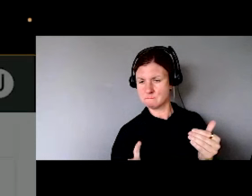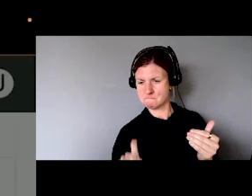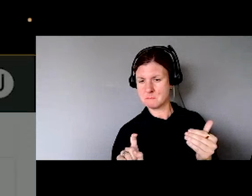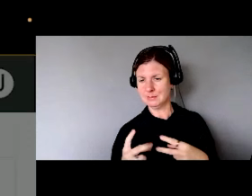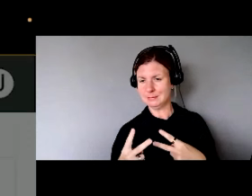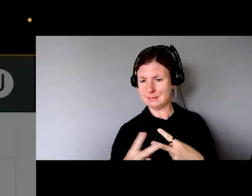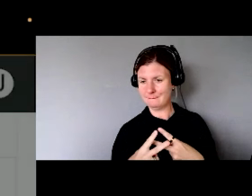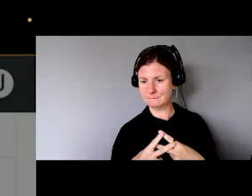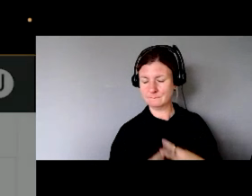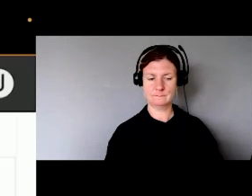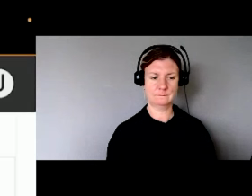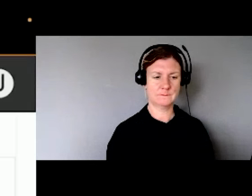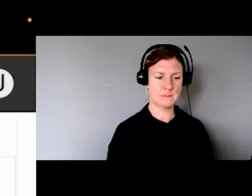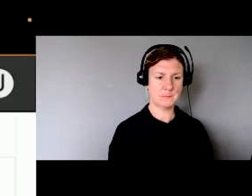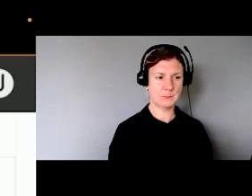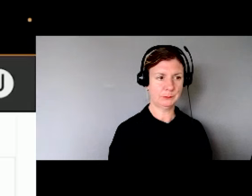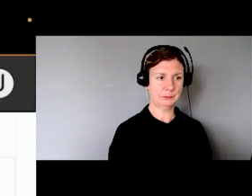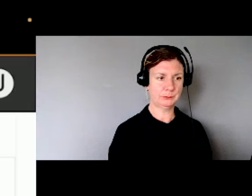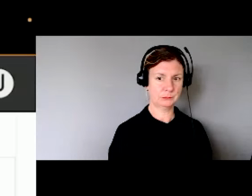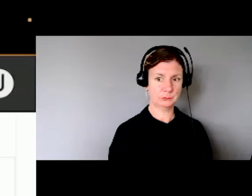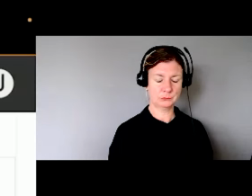of your work.